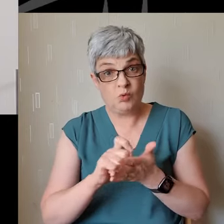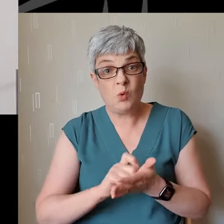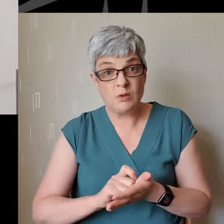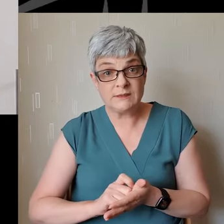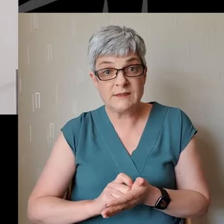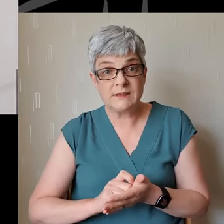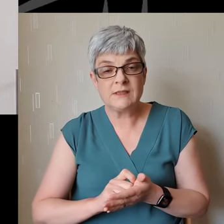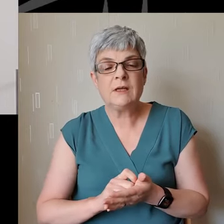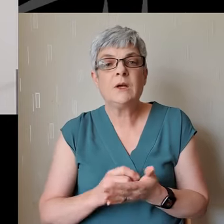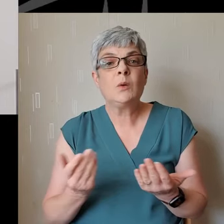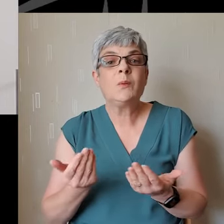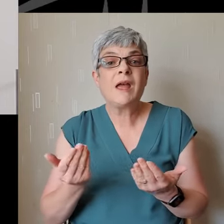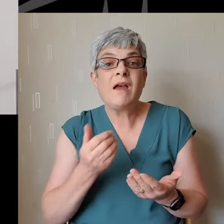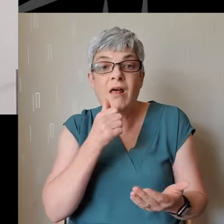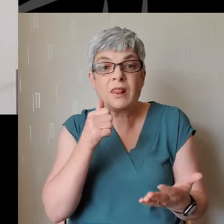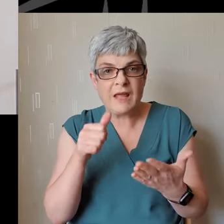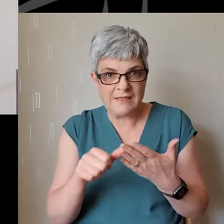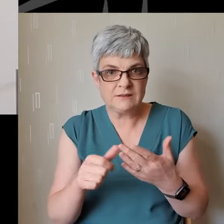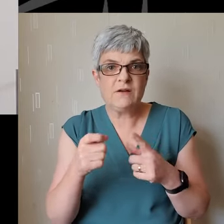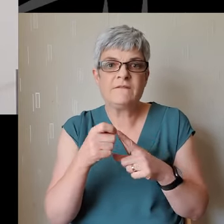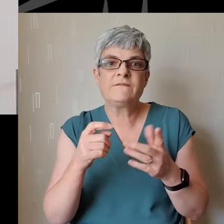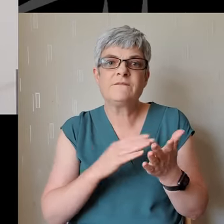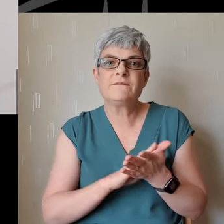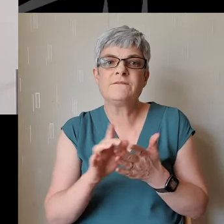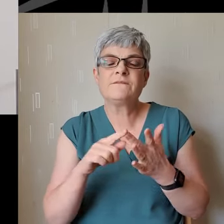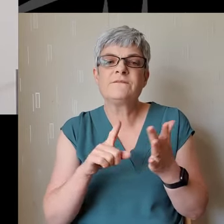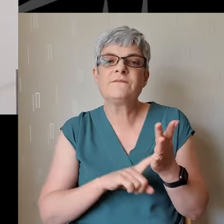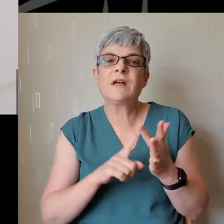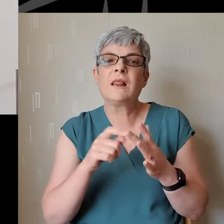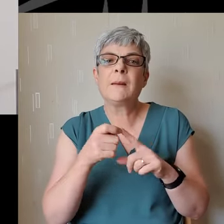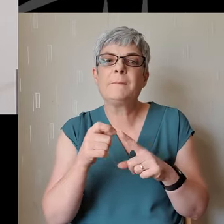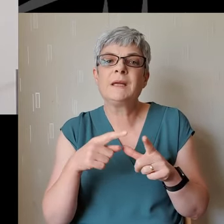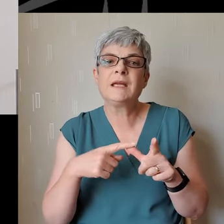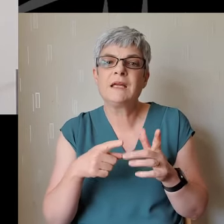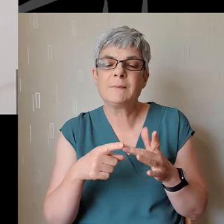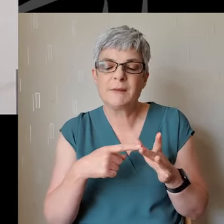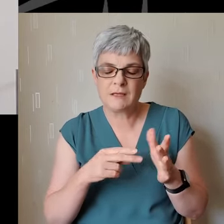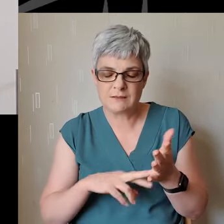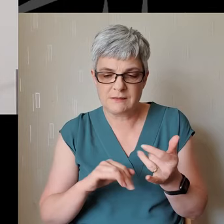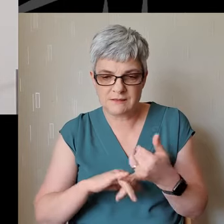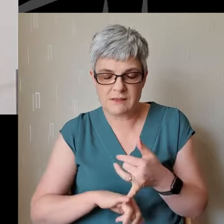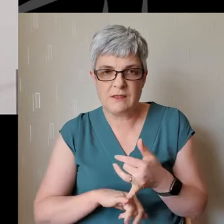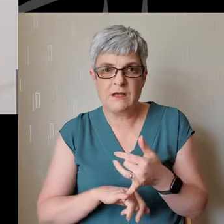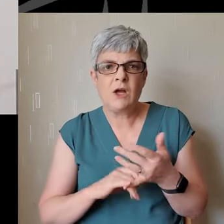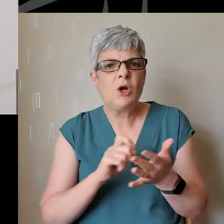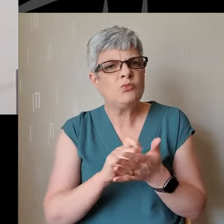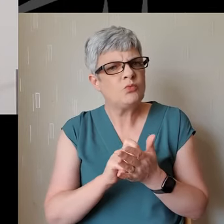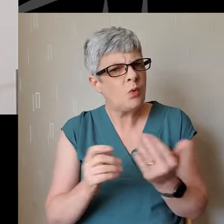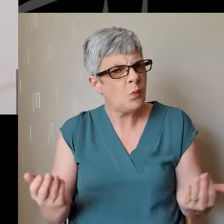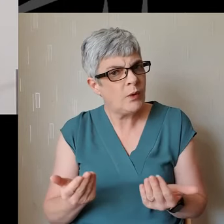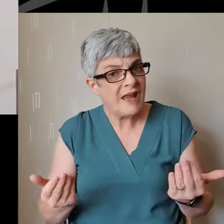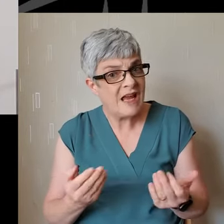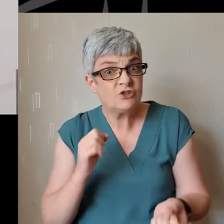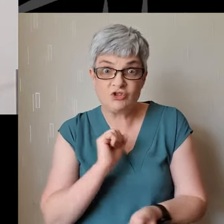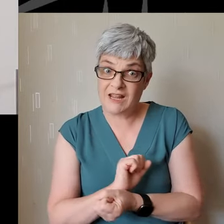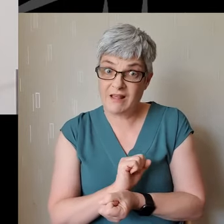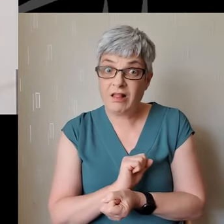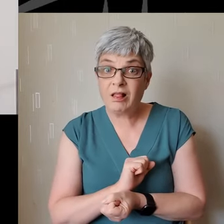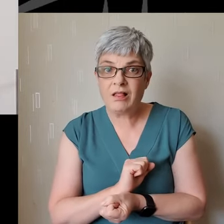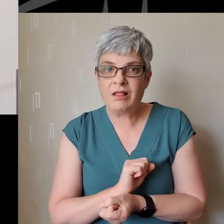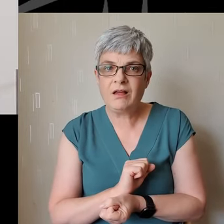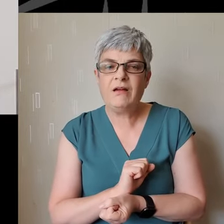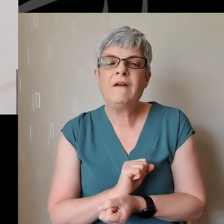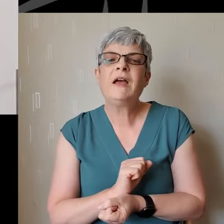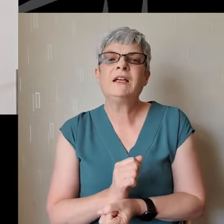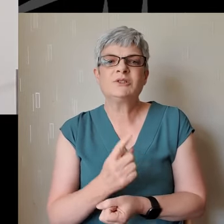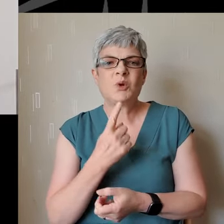in the letter to the Philippians, writing from jail. So not saying this because